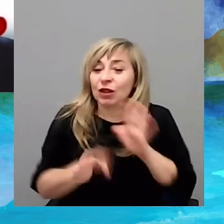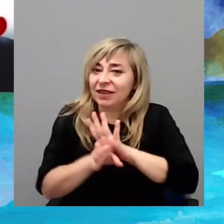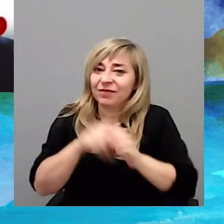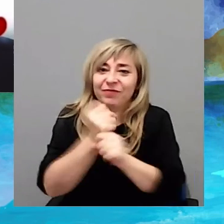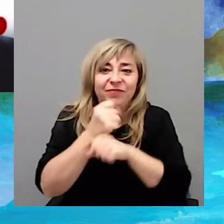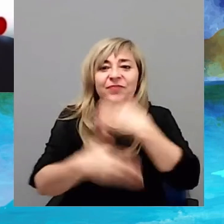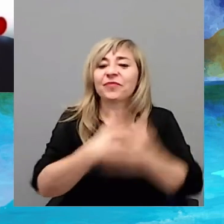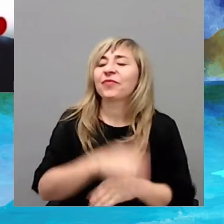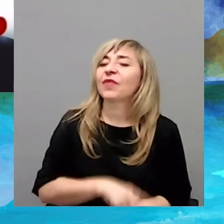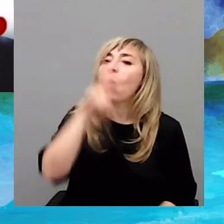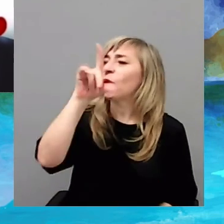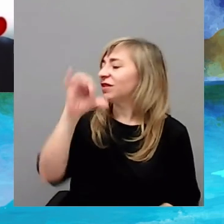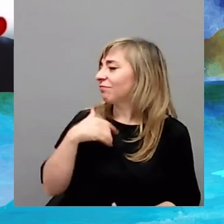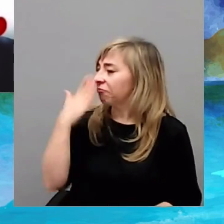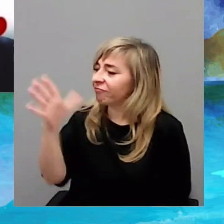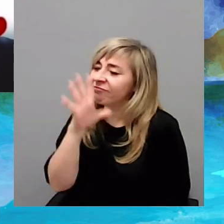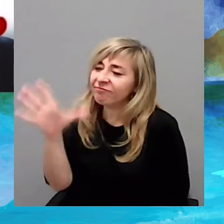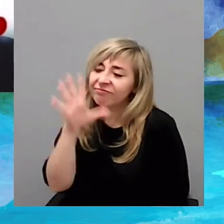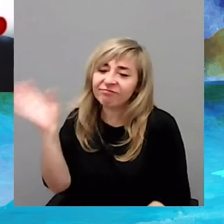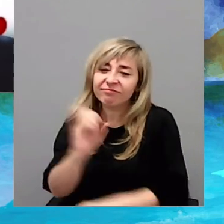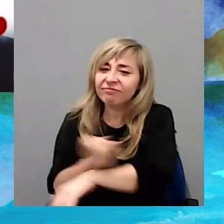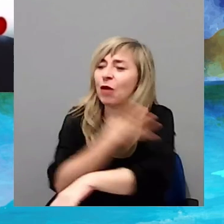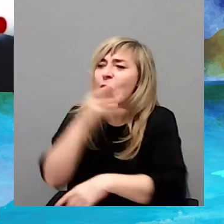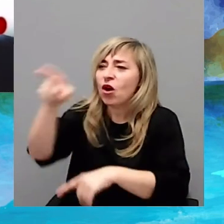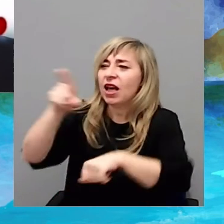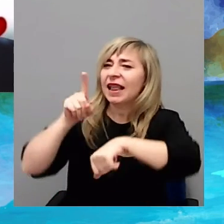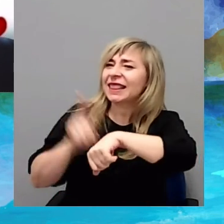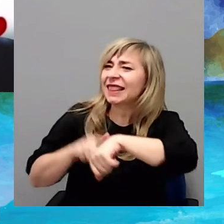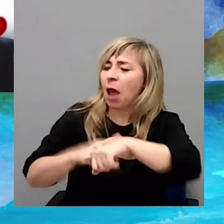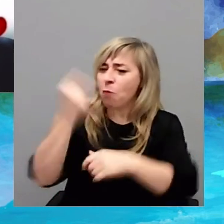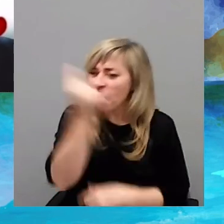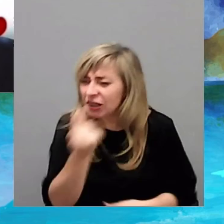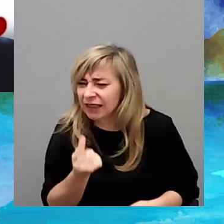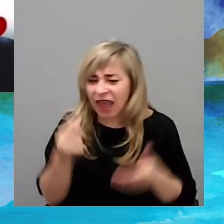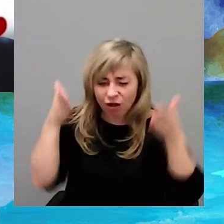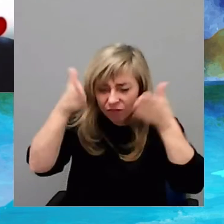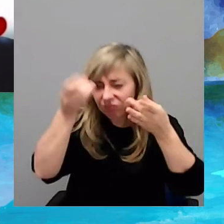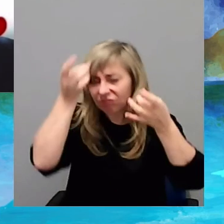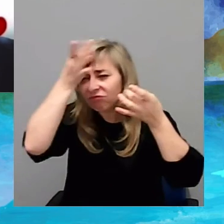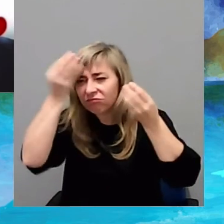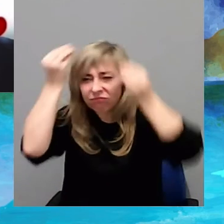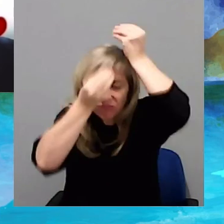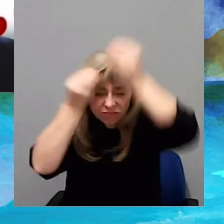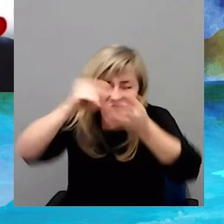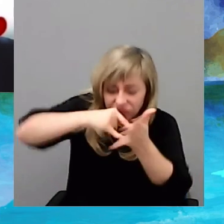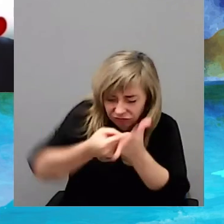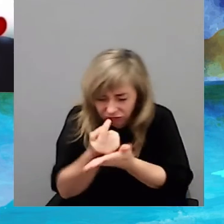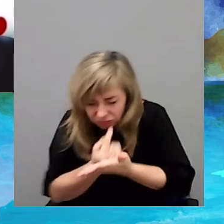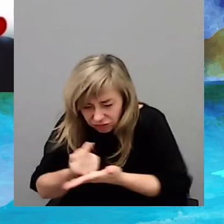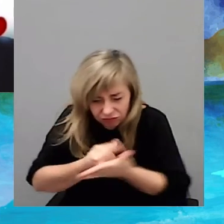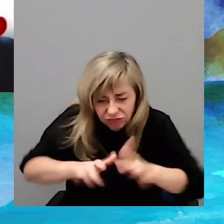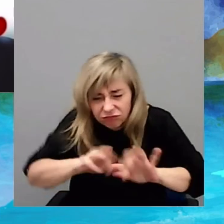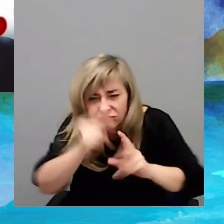Well, it's wonderful, it's amazing all of the work that you do. You not only spend time